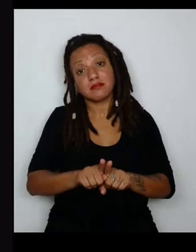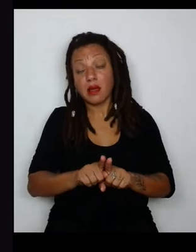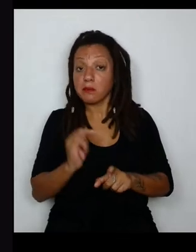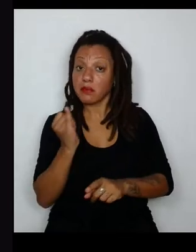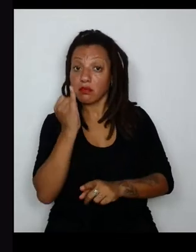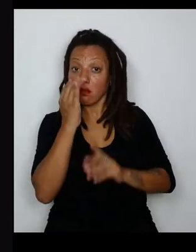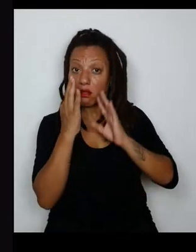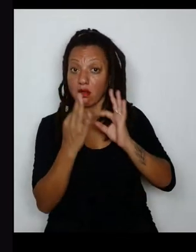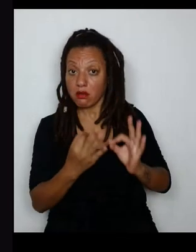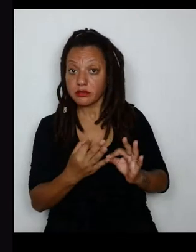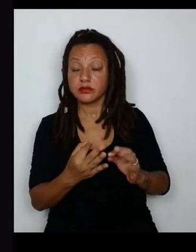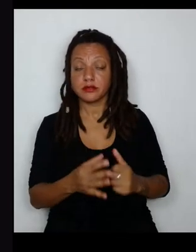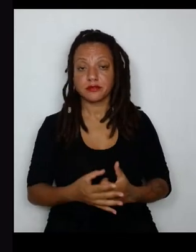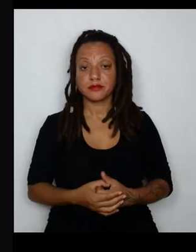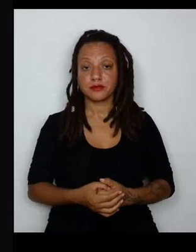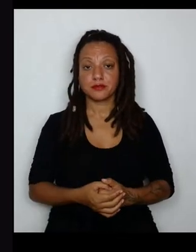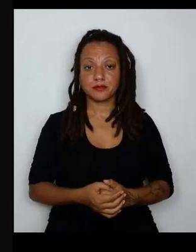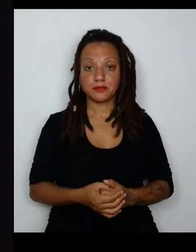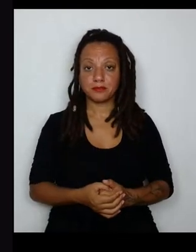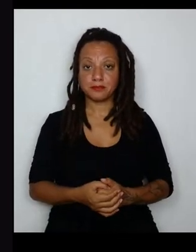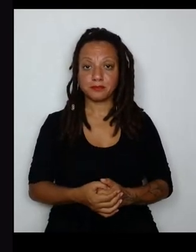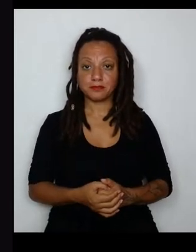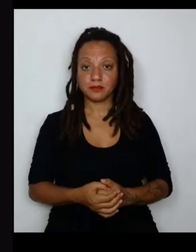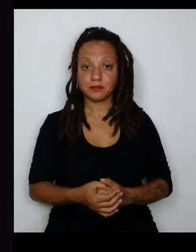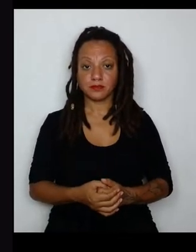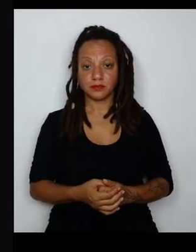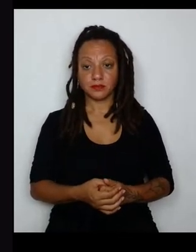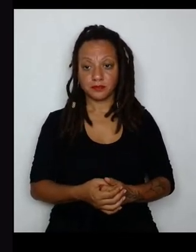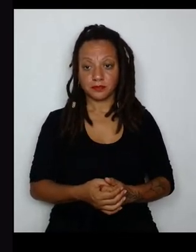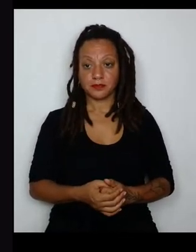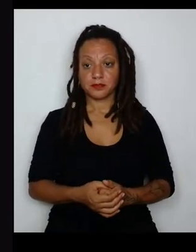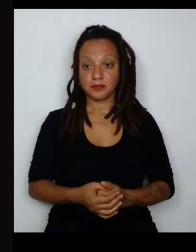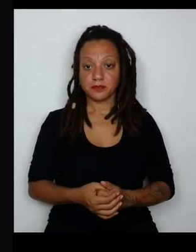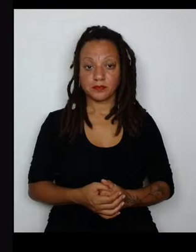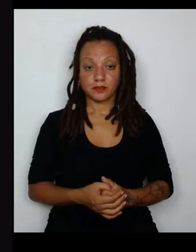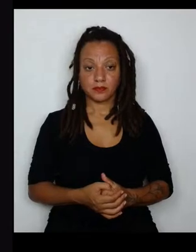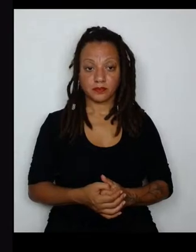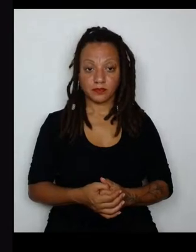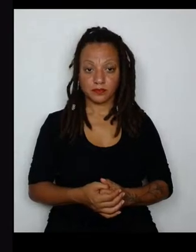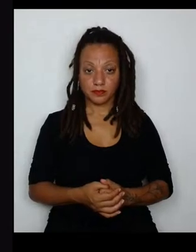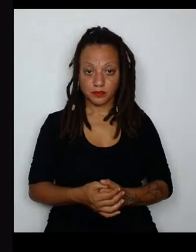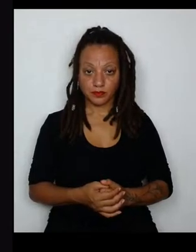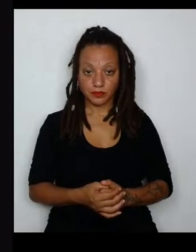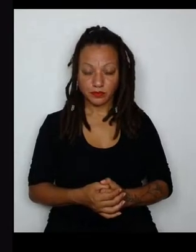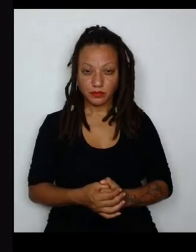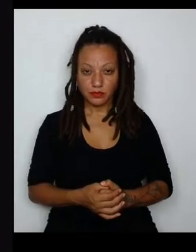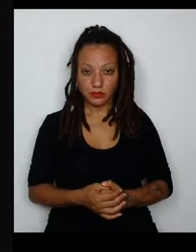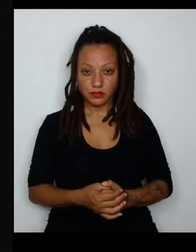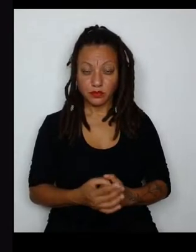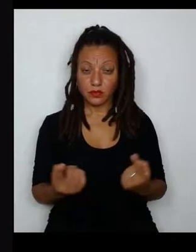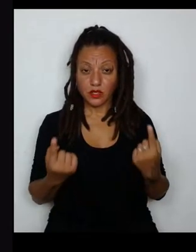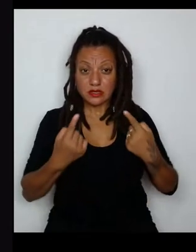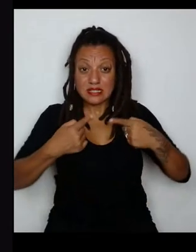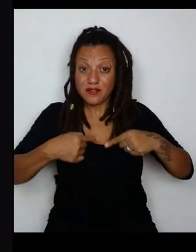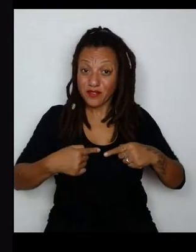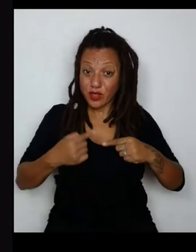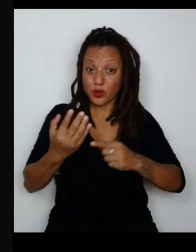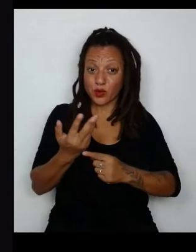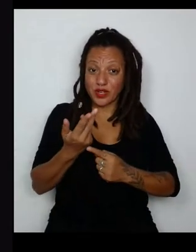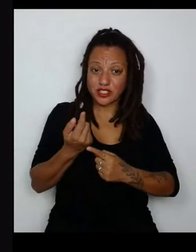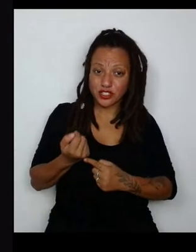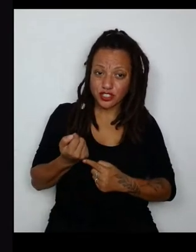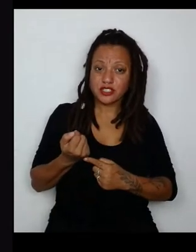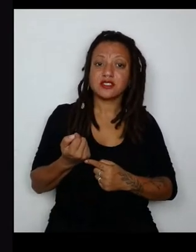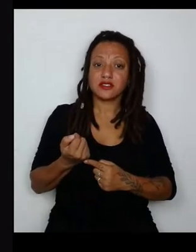uh the challenge of gauguin as norma brought has called it in her recent